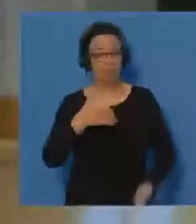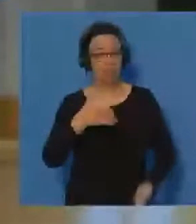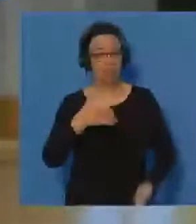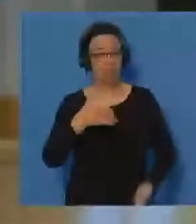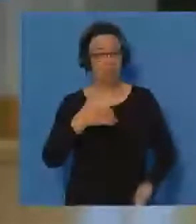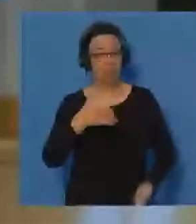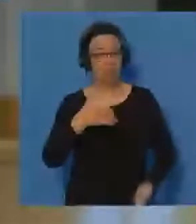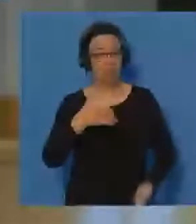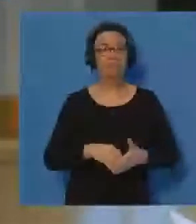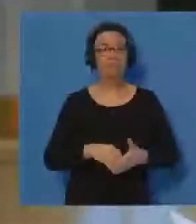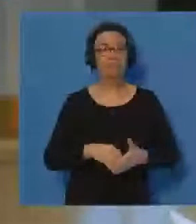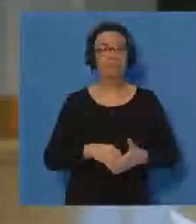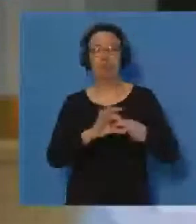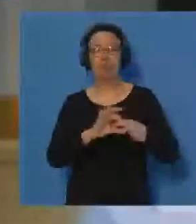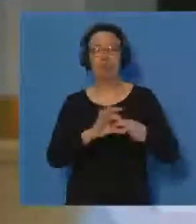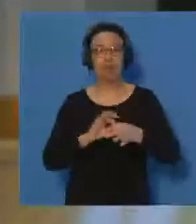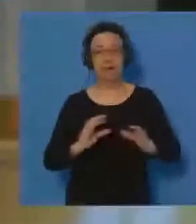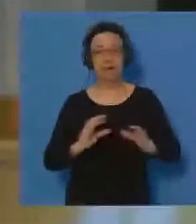Crisis response team.